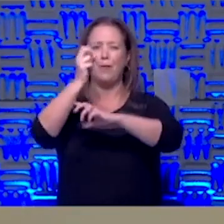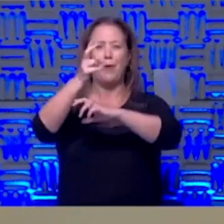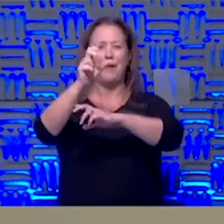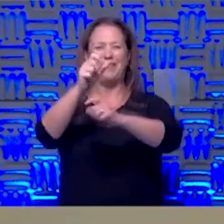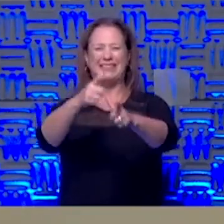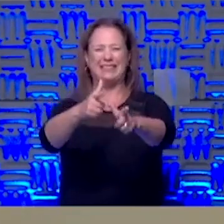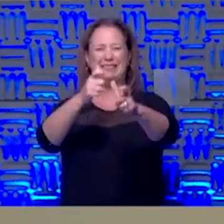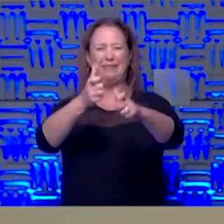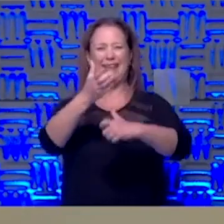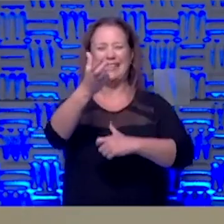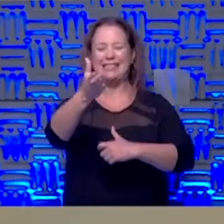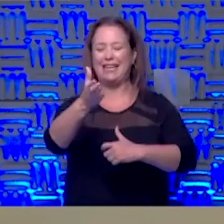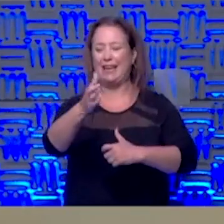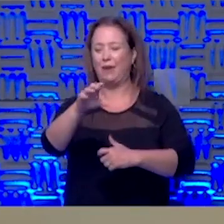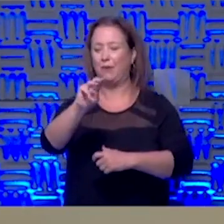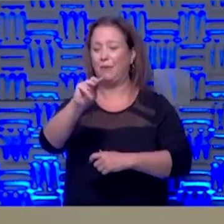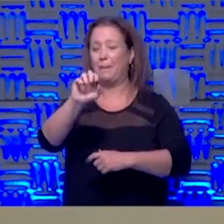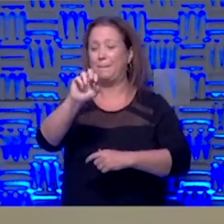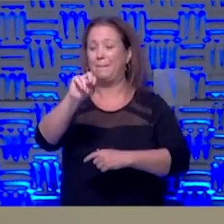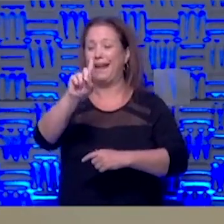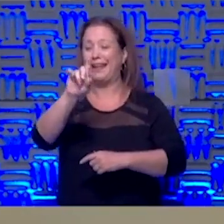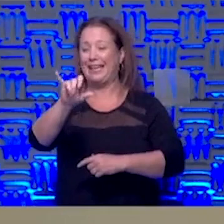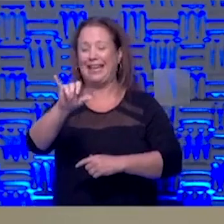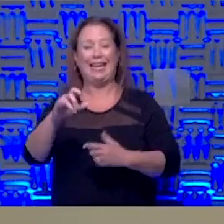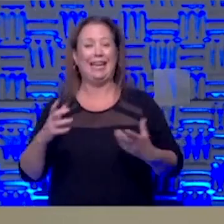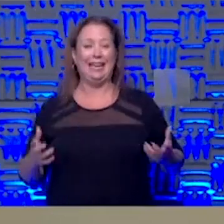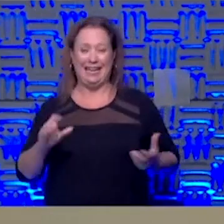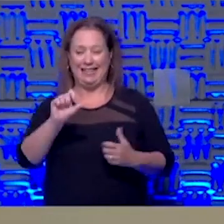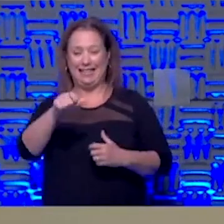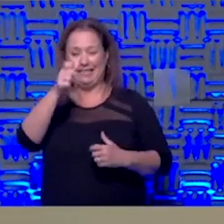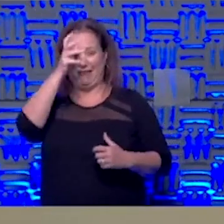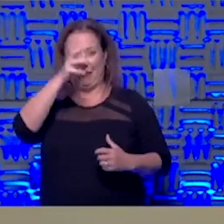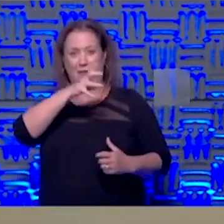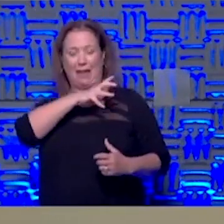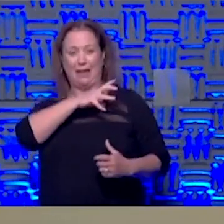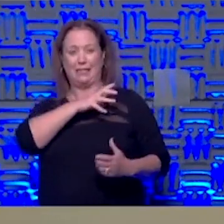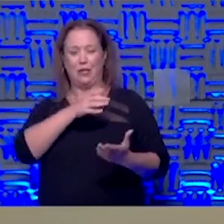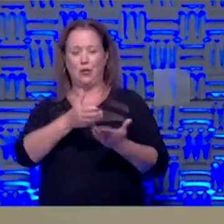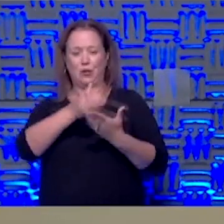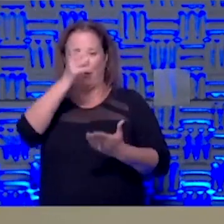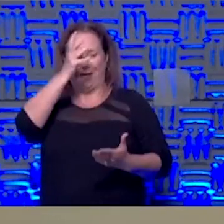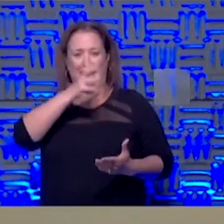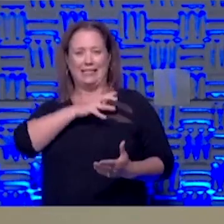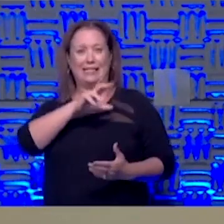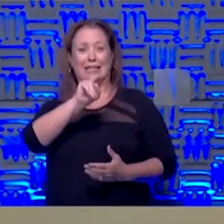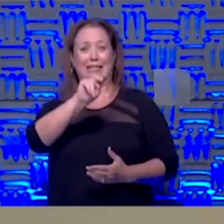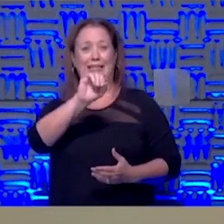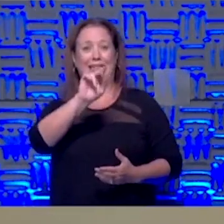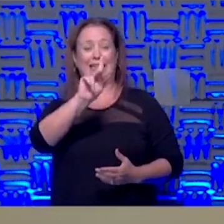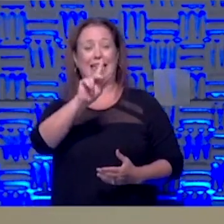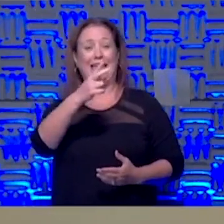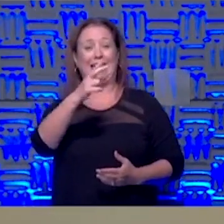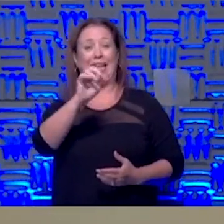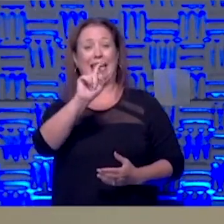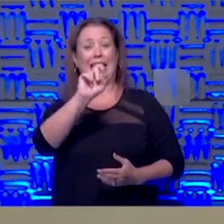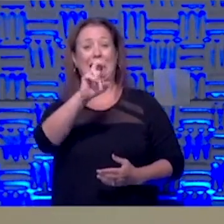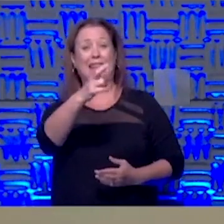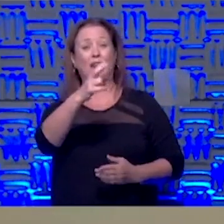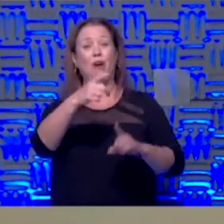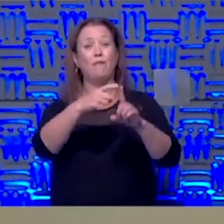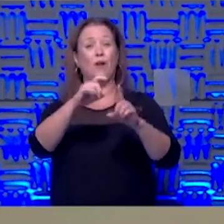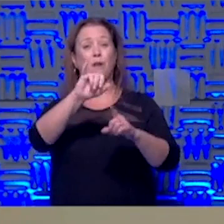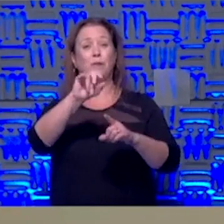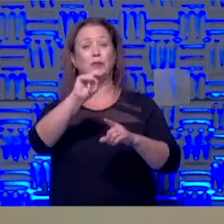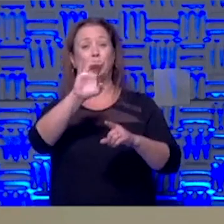speed with Mondi and some of the other guys. One of the new guys, Nick Heath, he's from Junction City. It's funny,